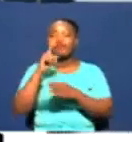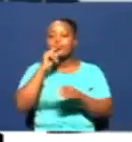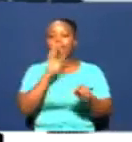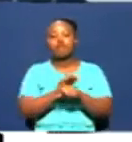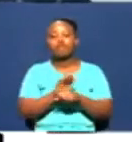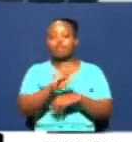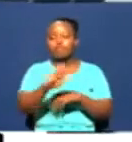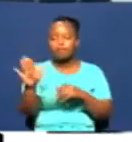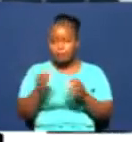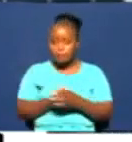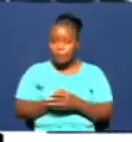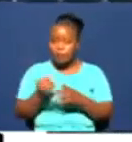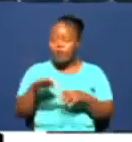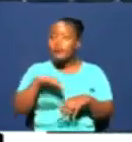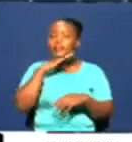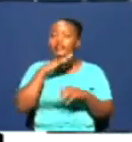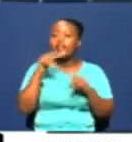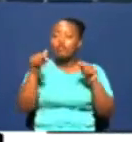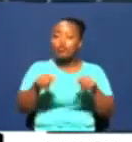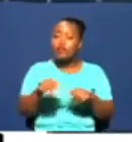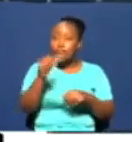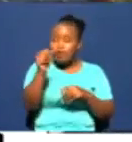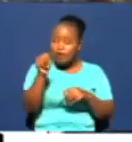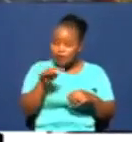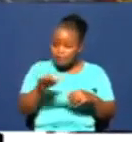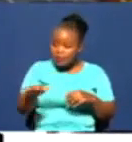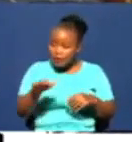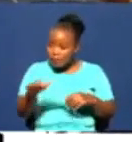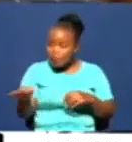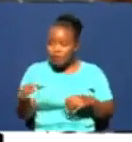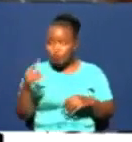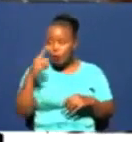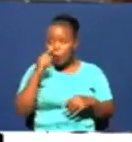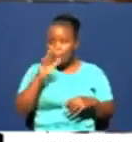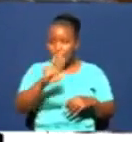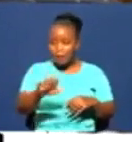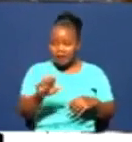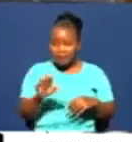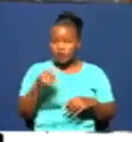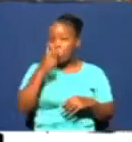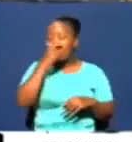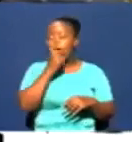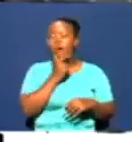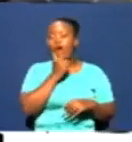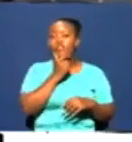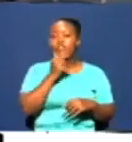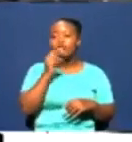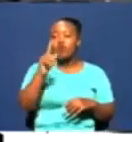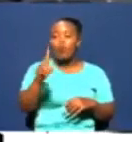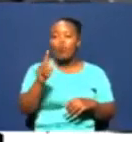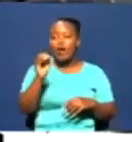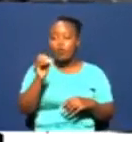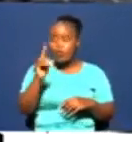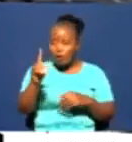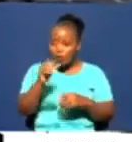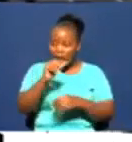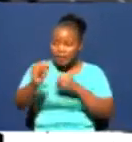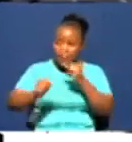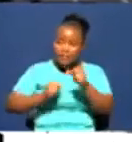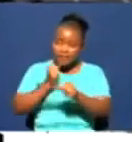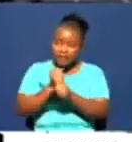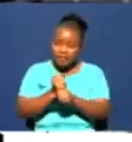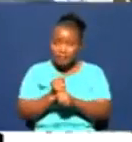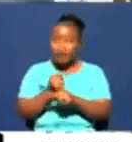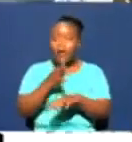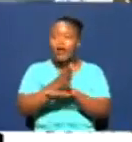saa 11 leo alfajiri nyumbani kwake katika mtaa wa Mudhaiga akiwa na umri wa miaka 101 baada ya kuugua